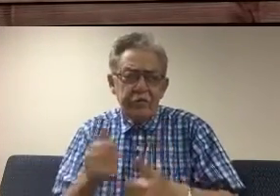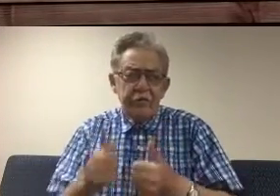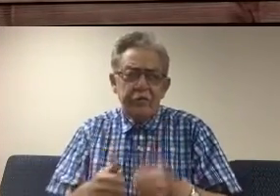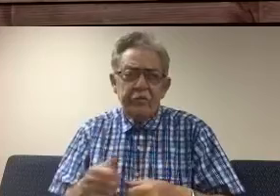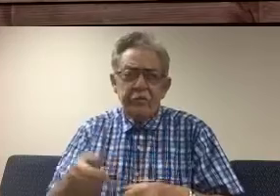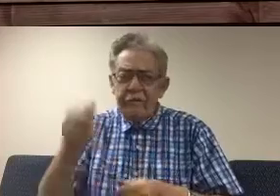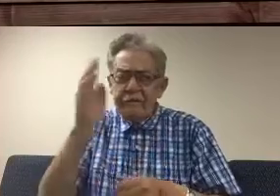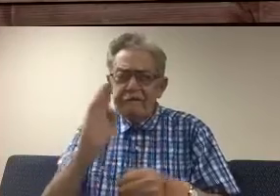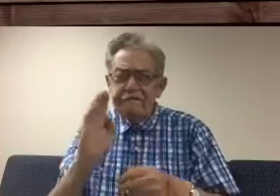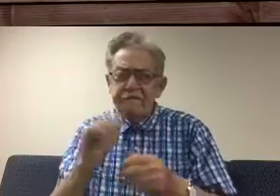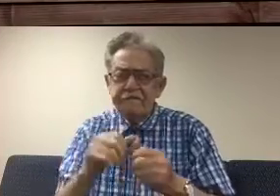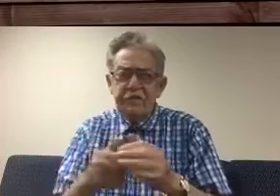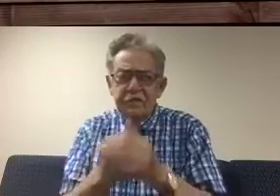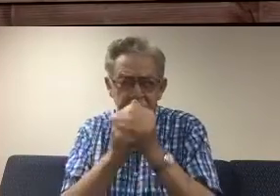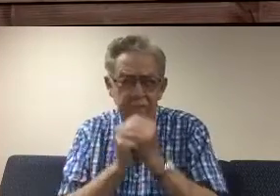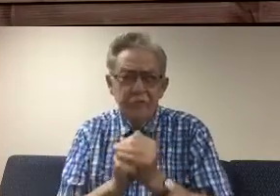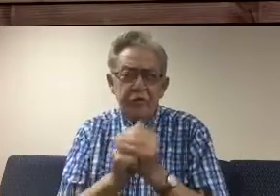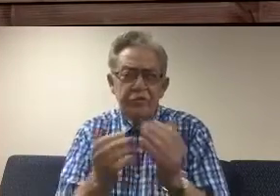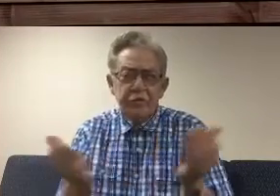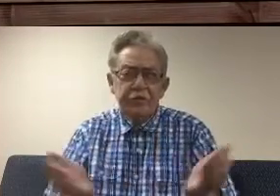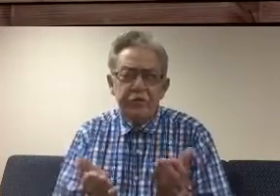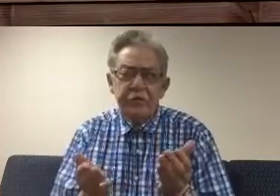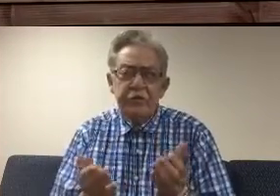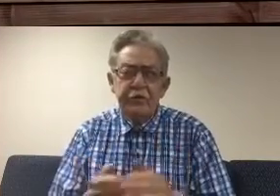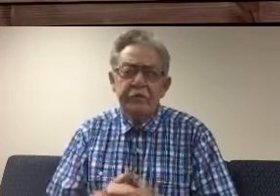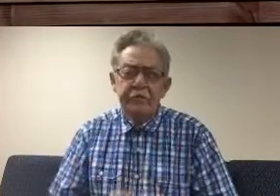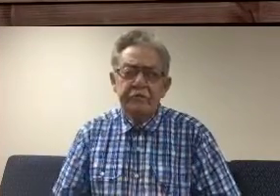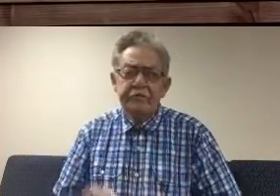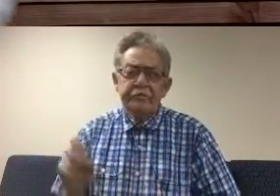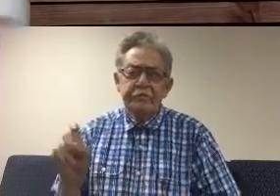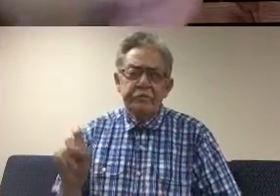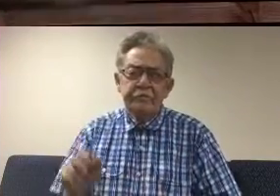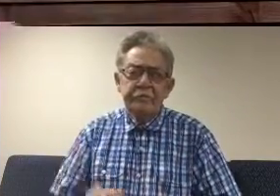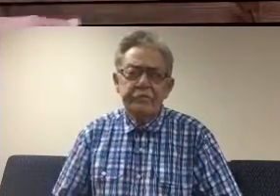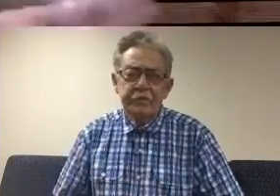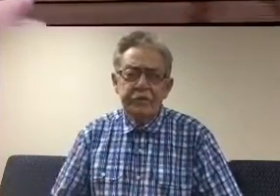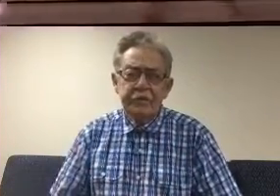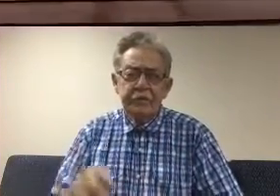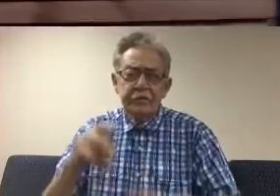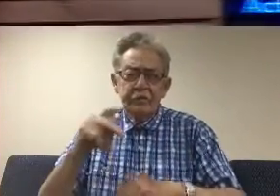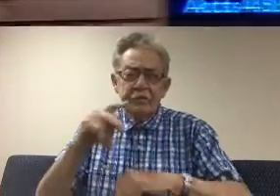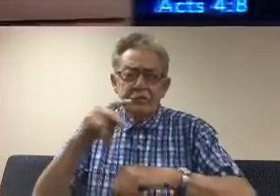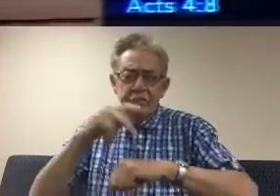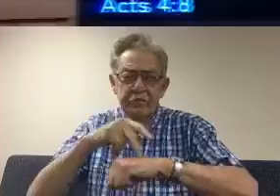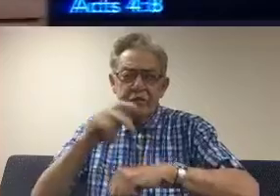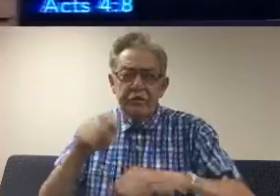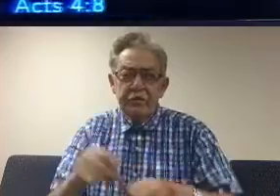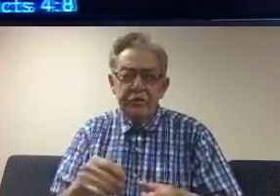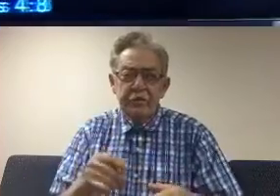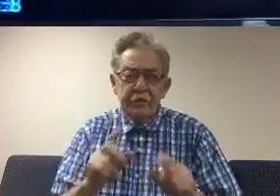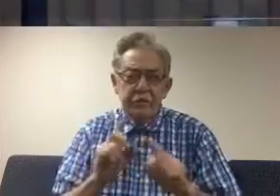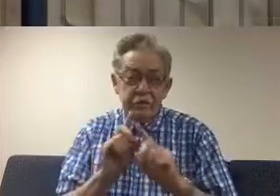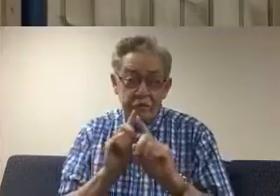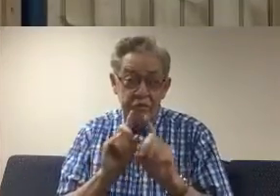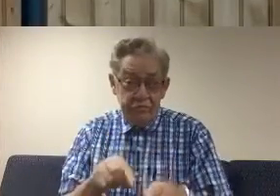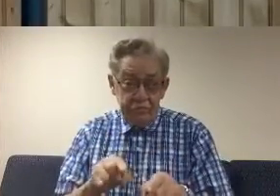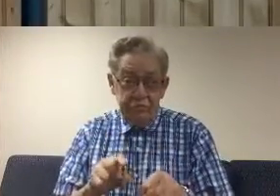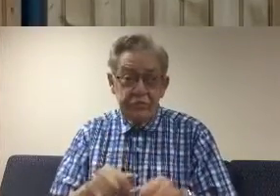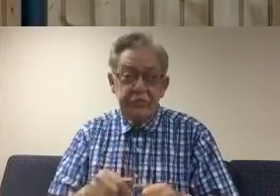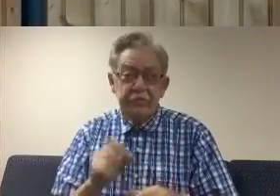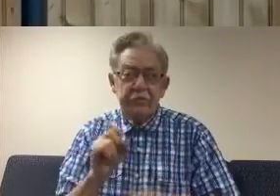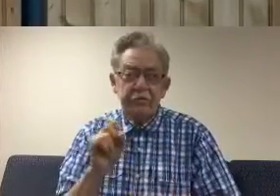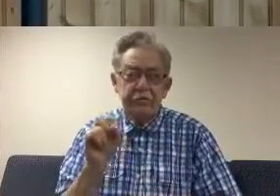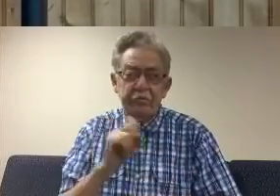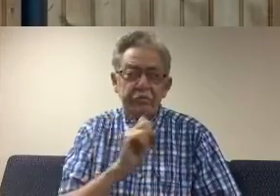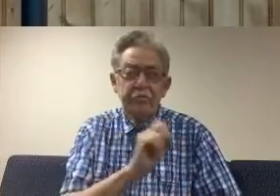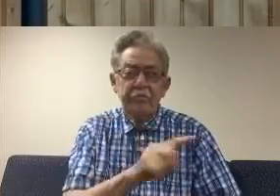are you worshiping here? And so Peter decides to answer that question. And in Acts 4:8, it says, Peter filled with the Holy Spirit.